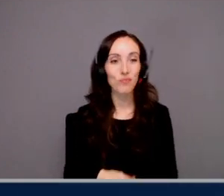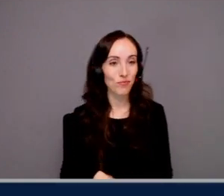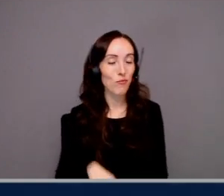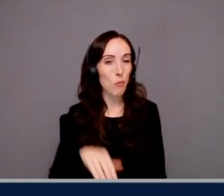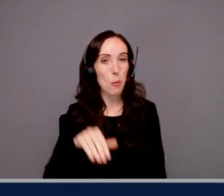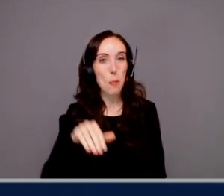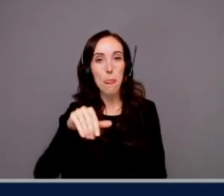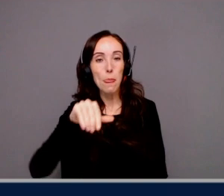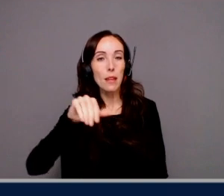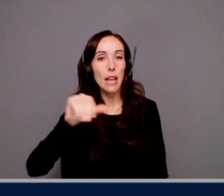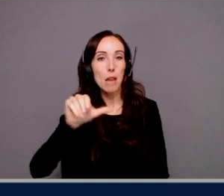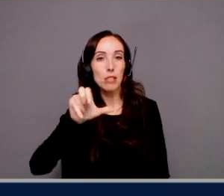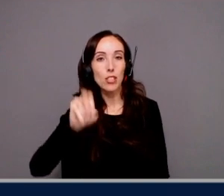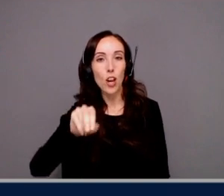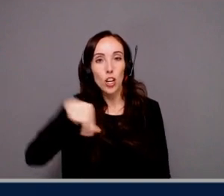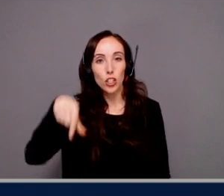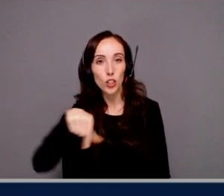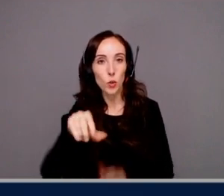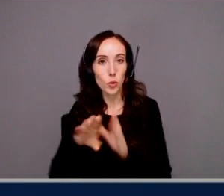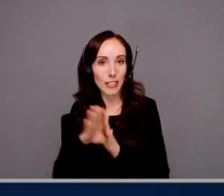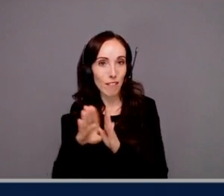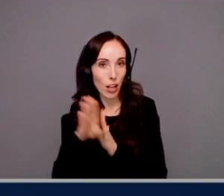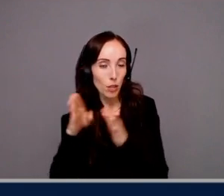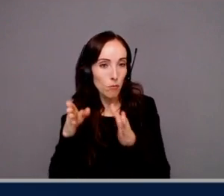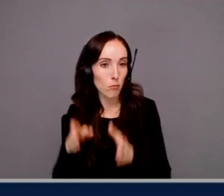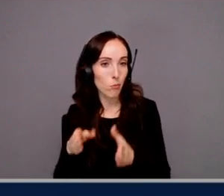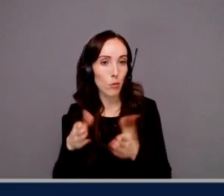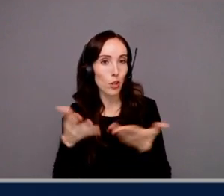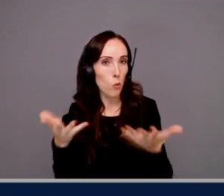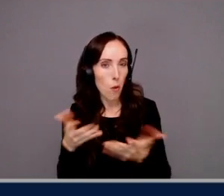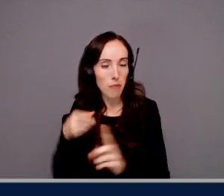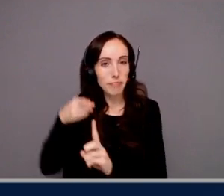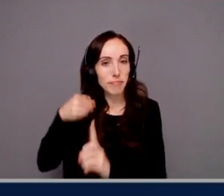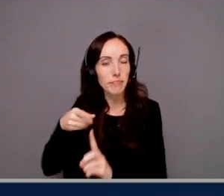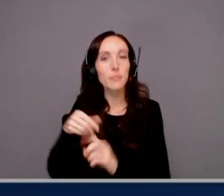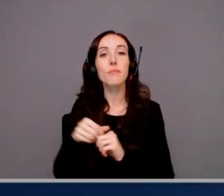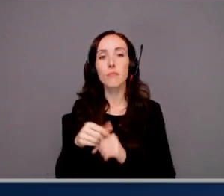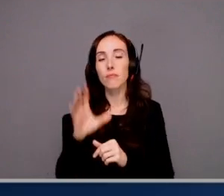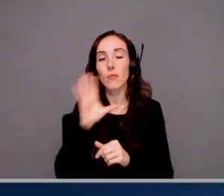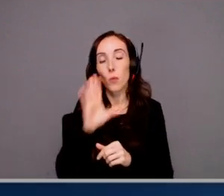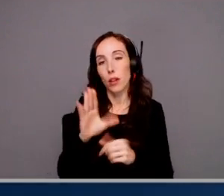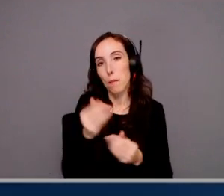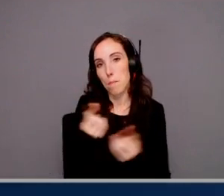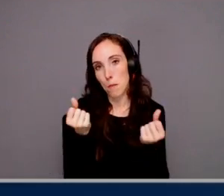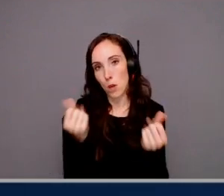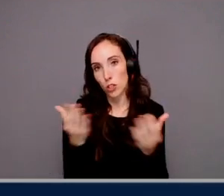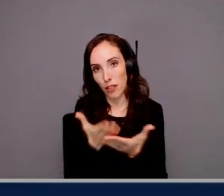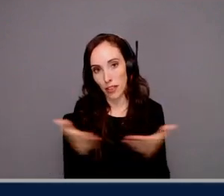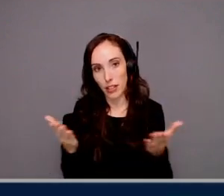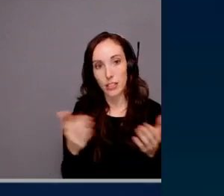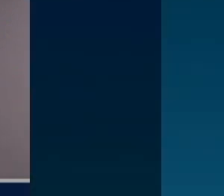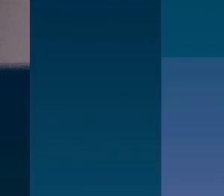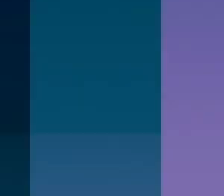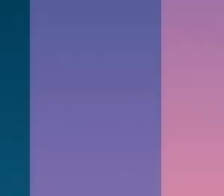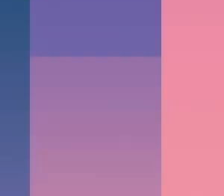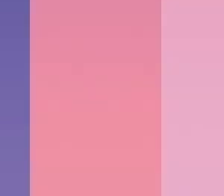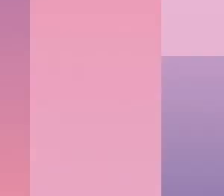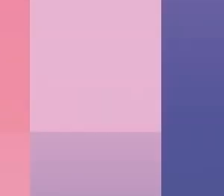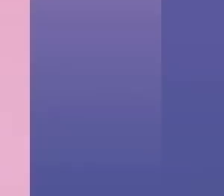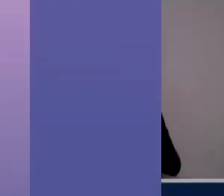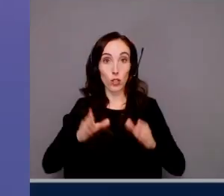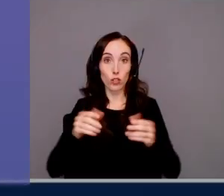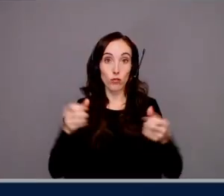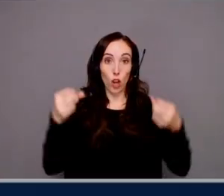especially the software development process, what Amazon Q Developer does is it does multiple things. One is as developers are writing code, it's going to